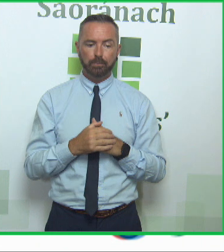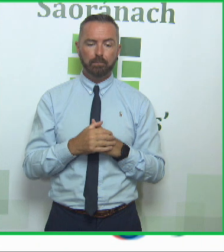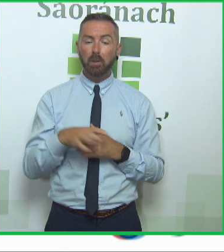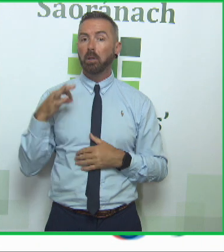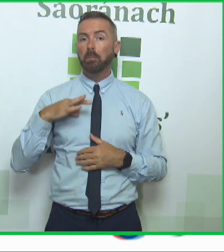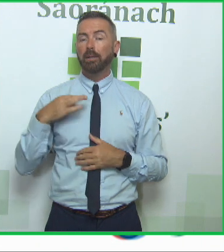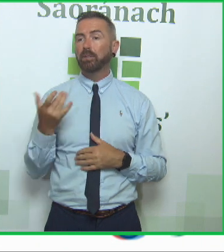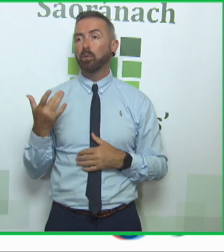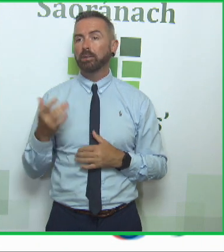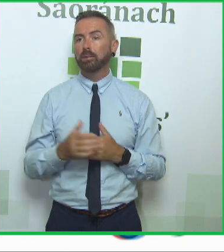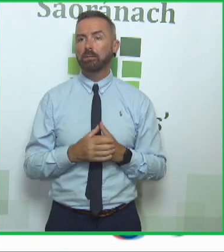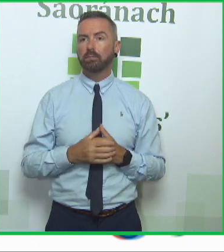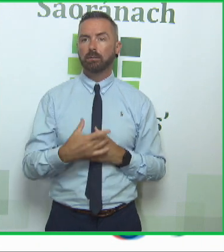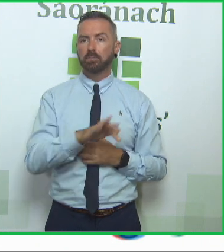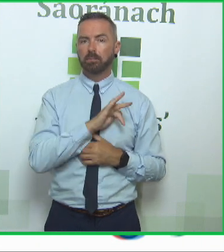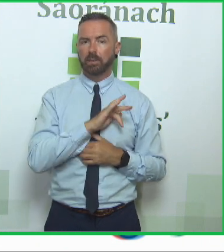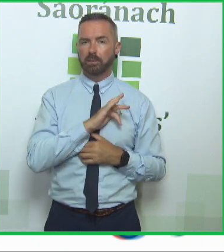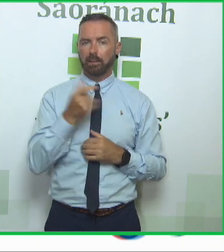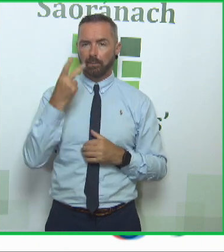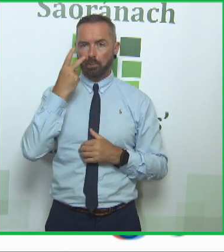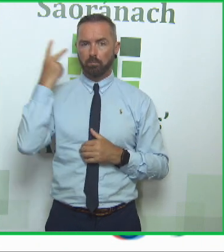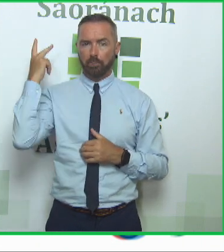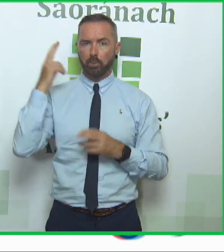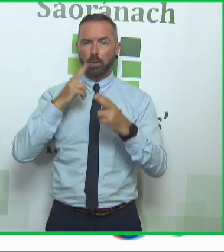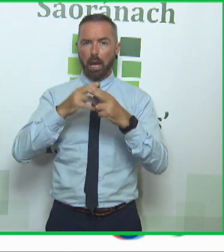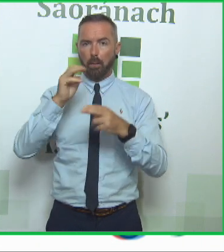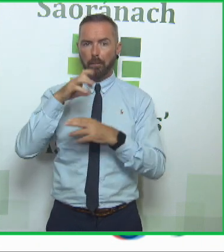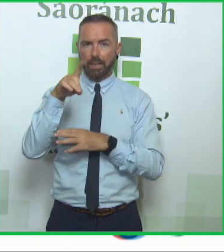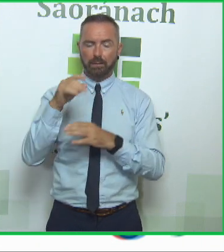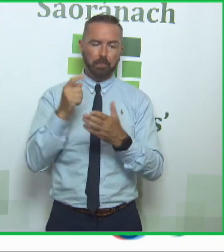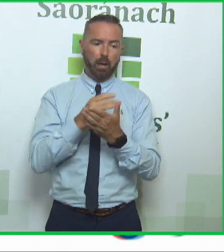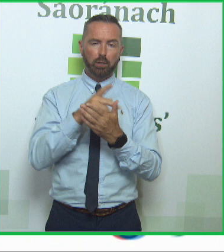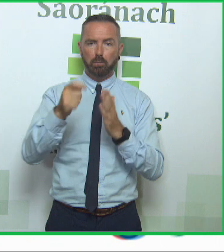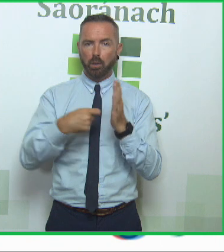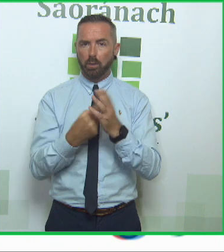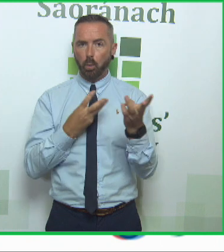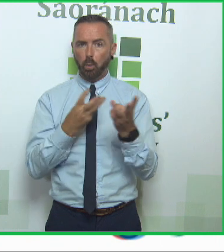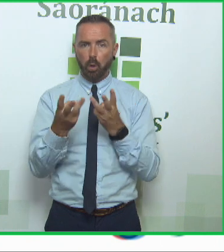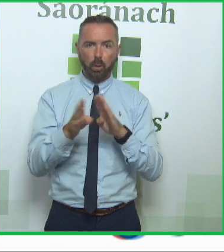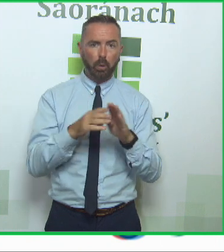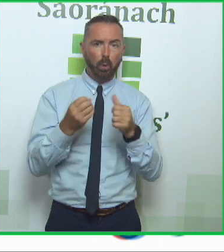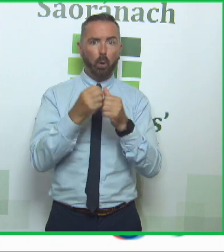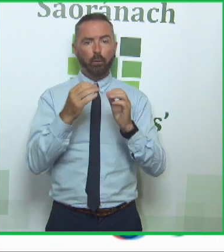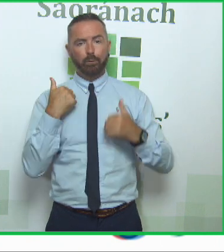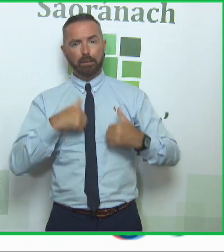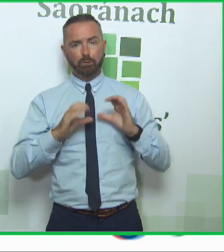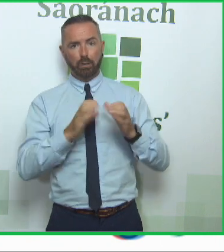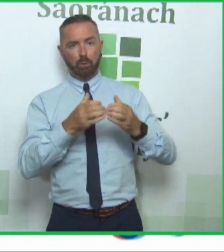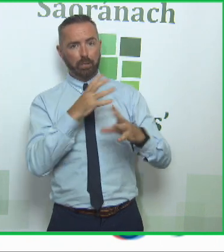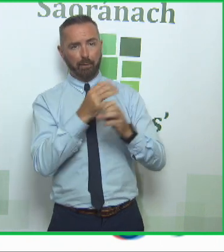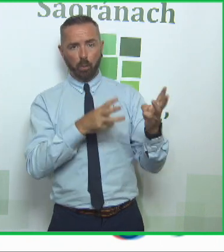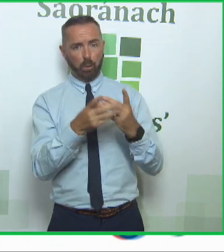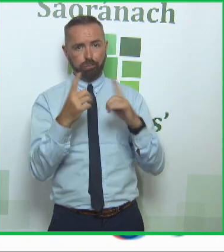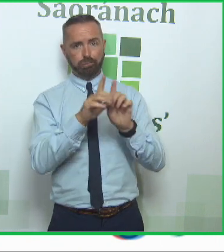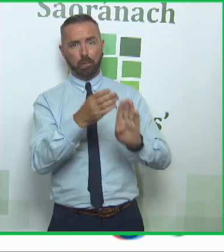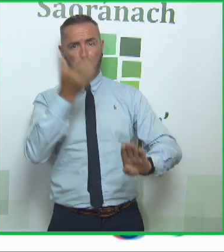benefits and outputs that we're reviewing as part of this project. We're working with very new stakeholders that the health service have never worked with before in